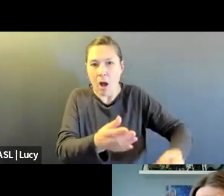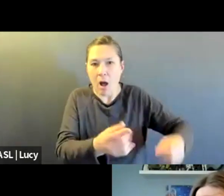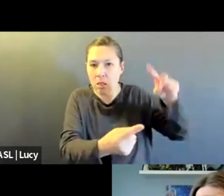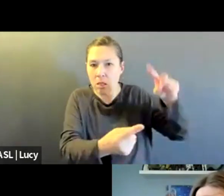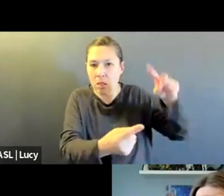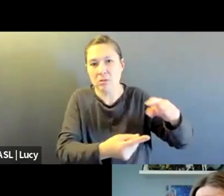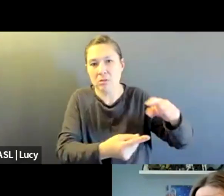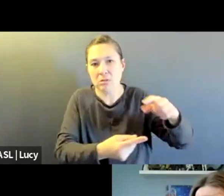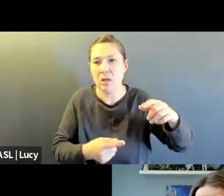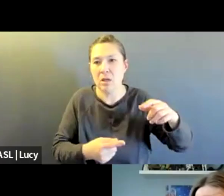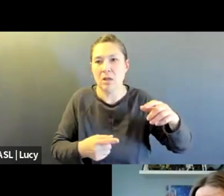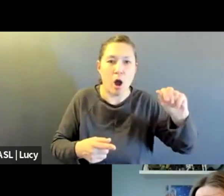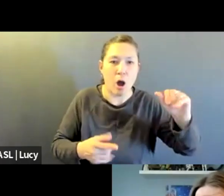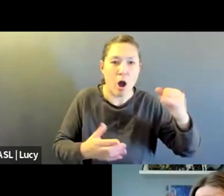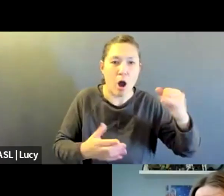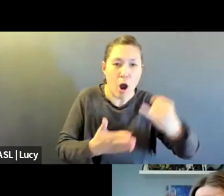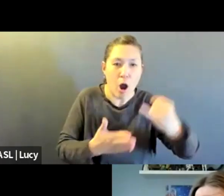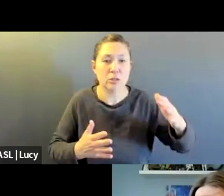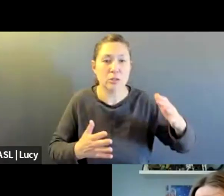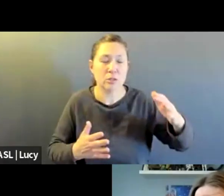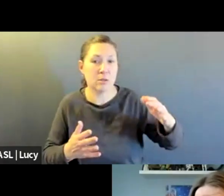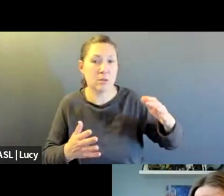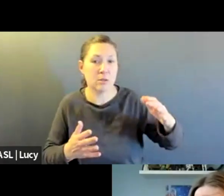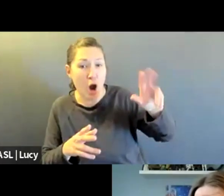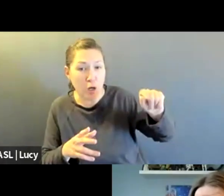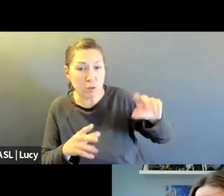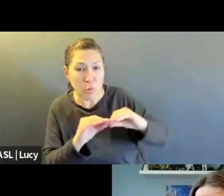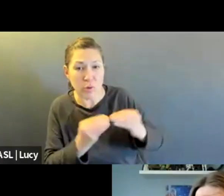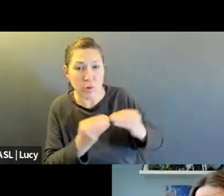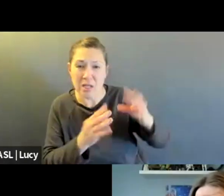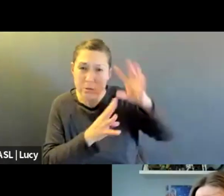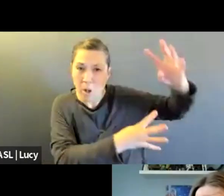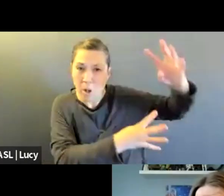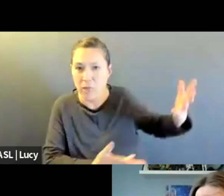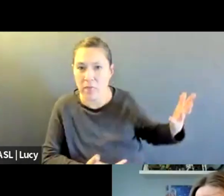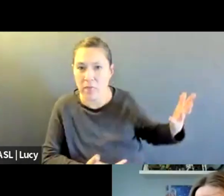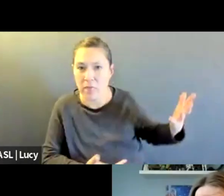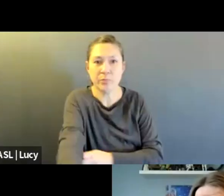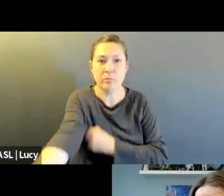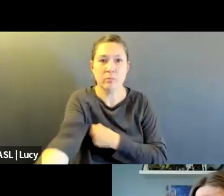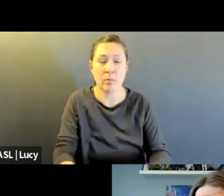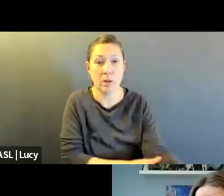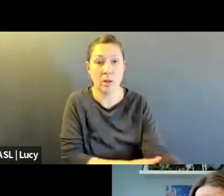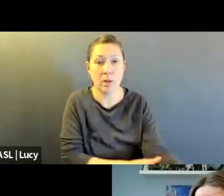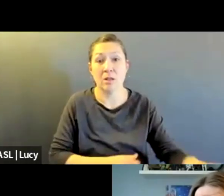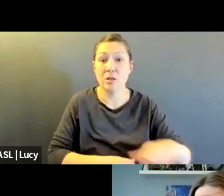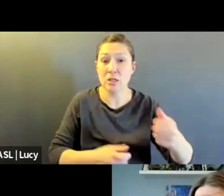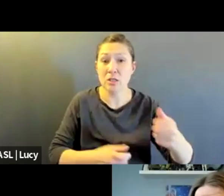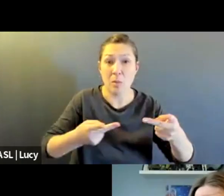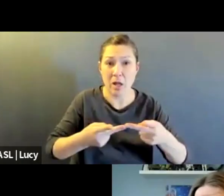product. And then there's other people that just want to make a stand, who say we are